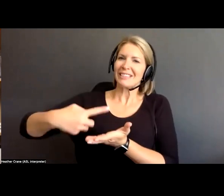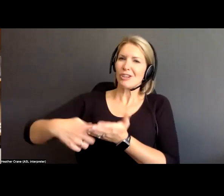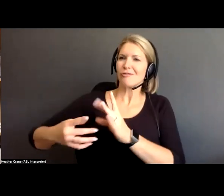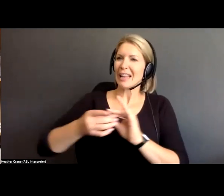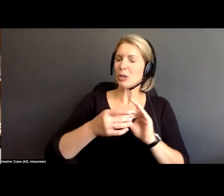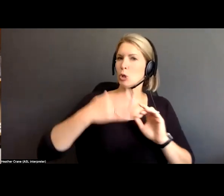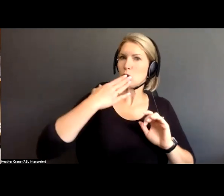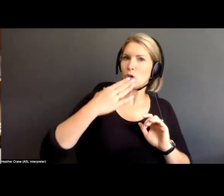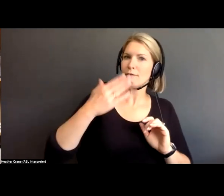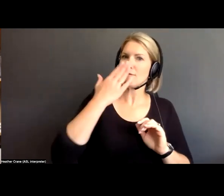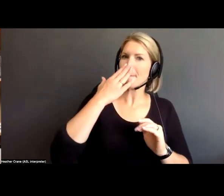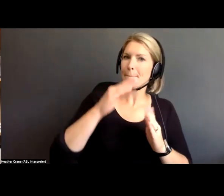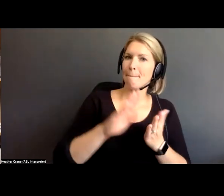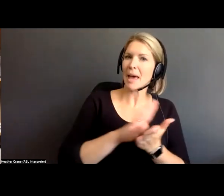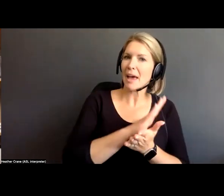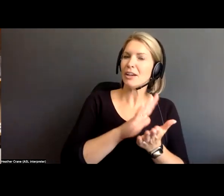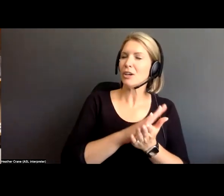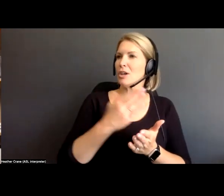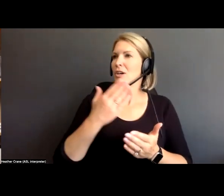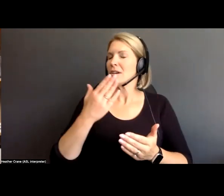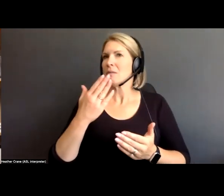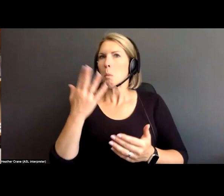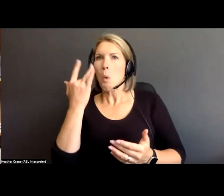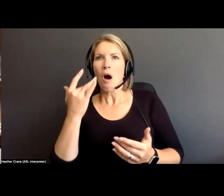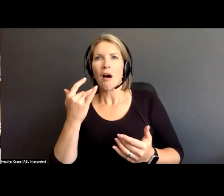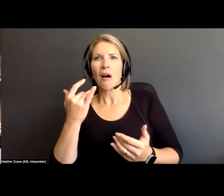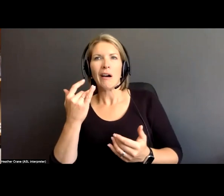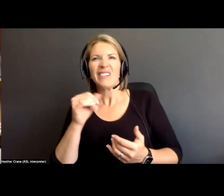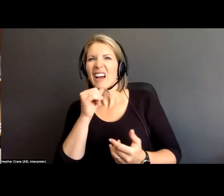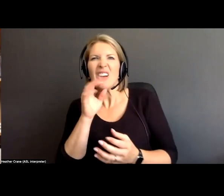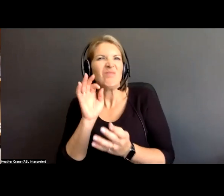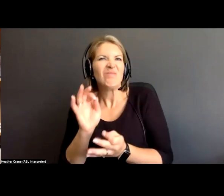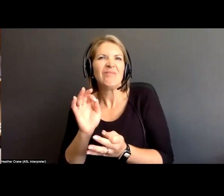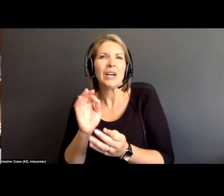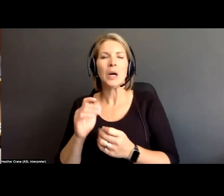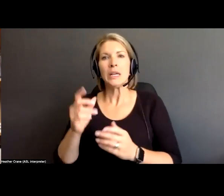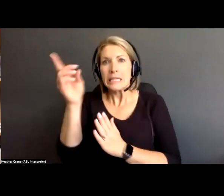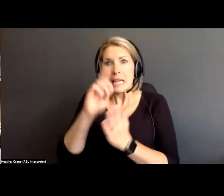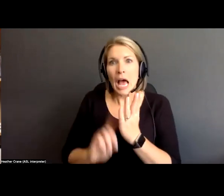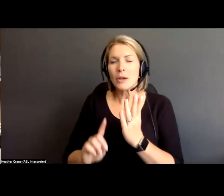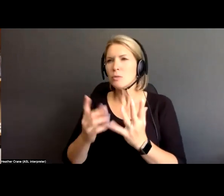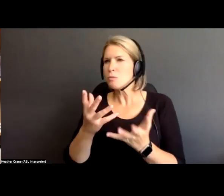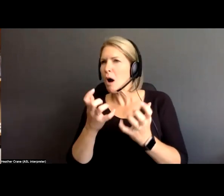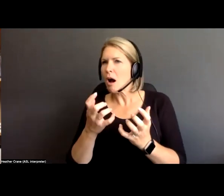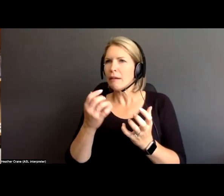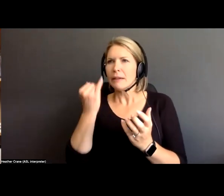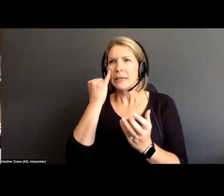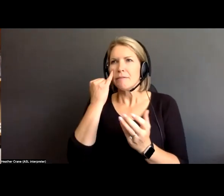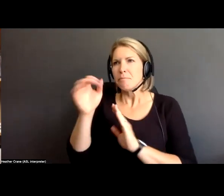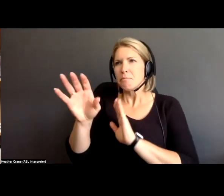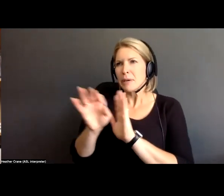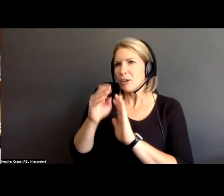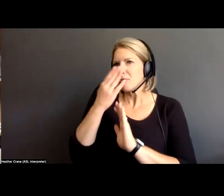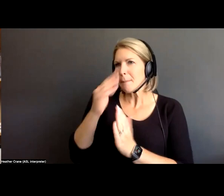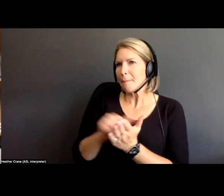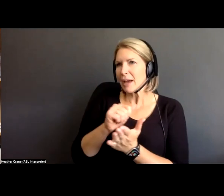a misfire, what designers look for when they're designing, so on and so forth. There is